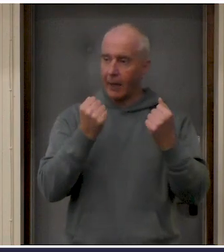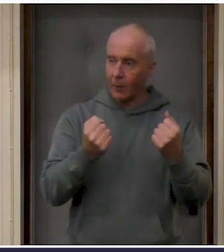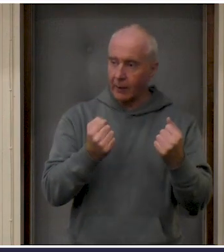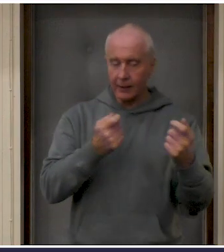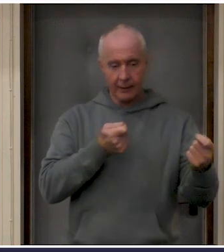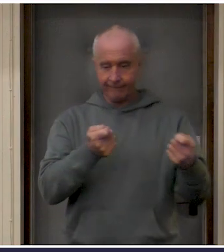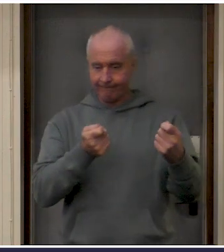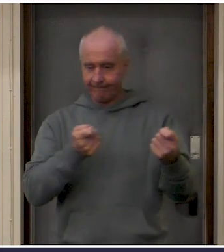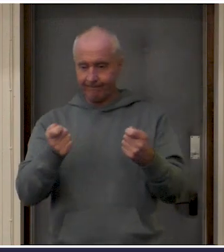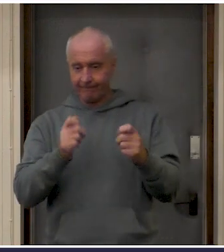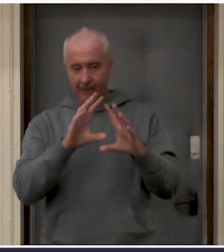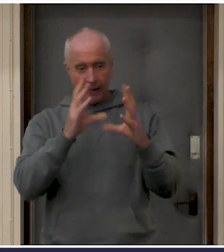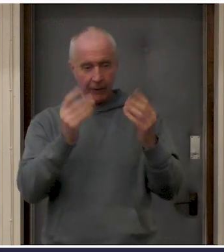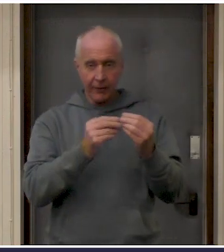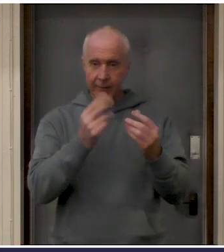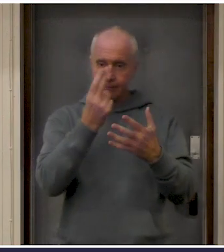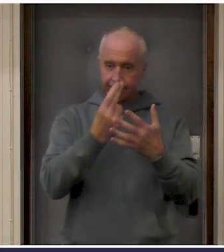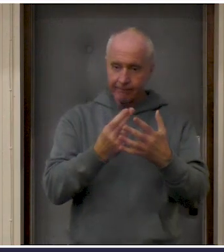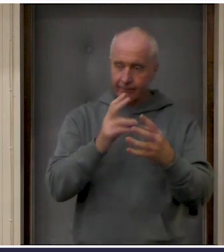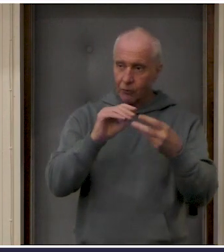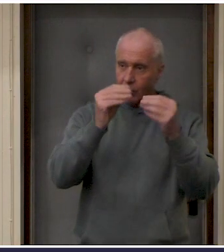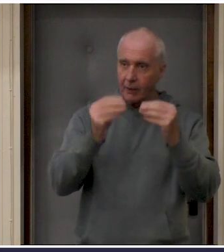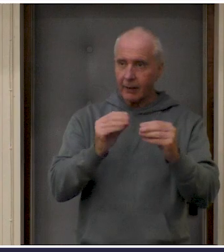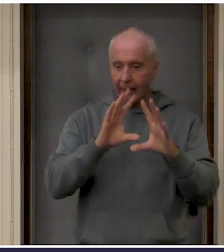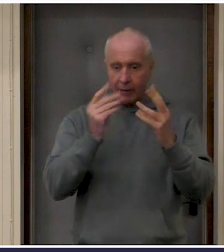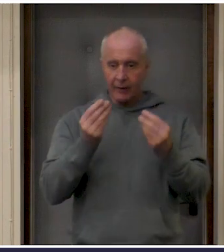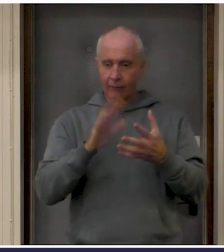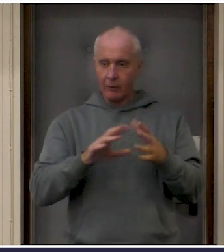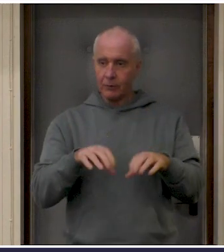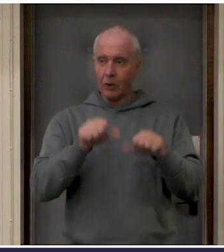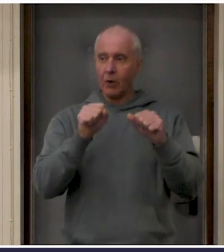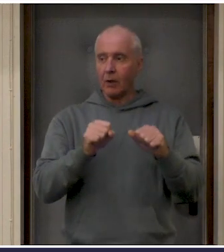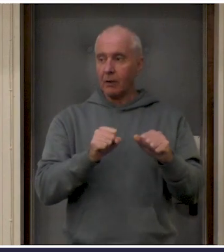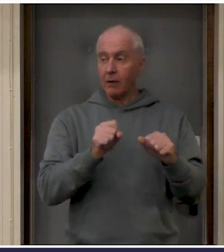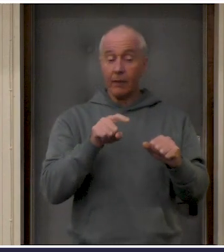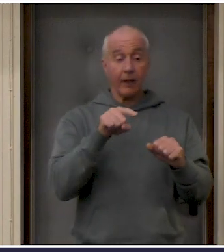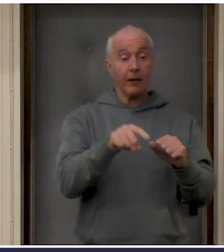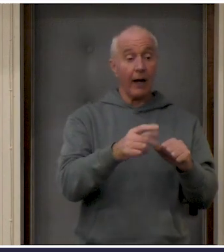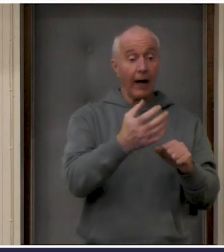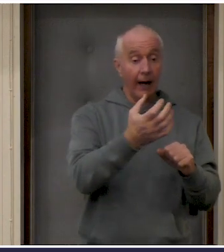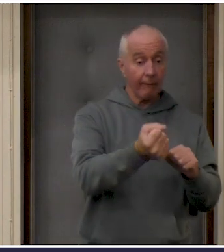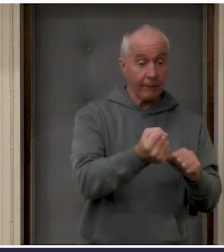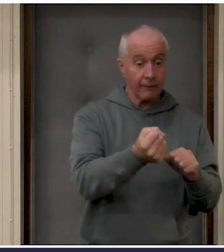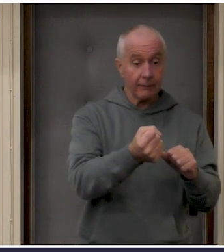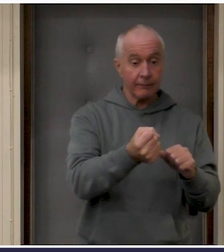all the differences, design it all as a get-go, and copy paste from site to site.